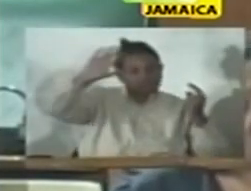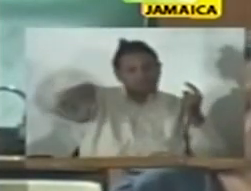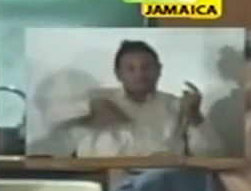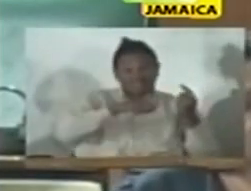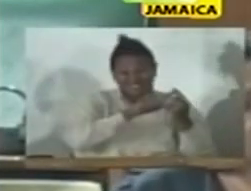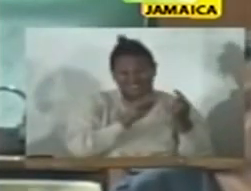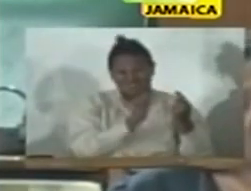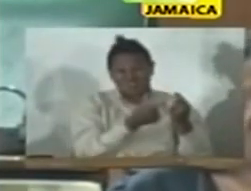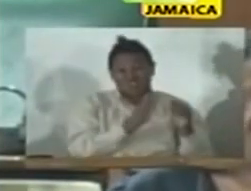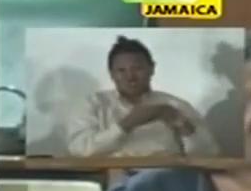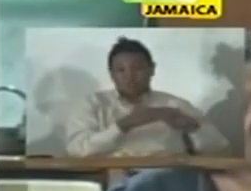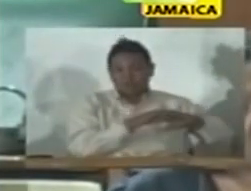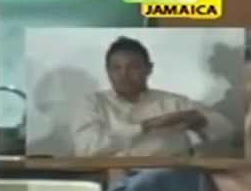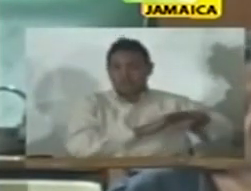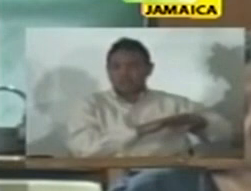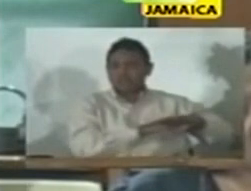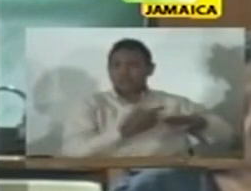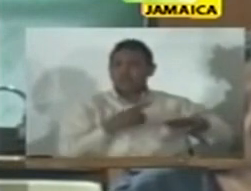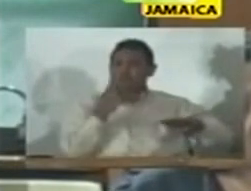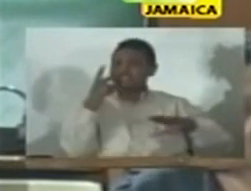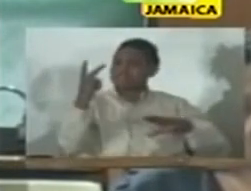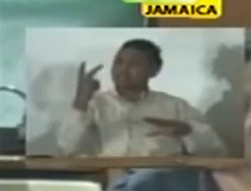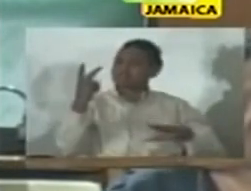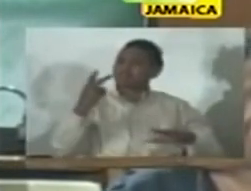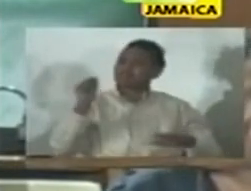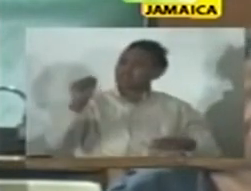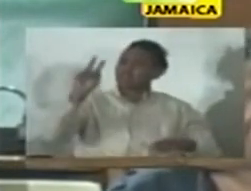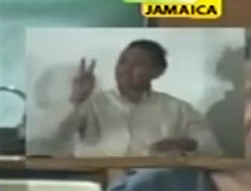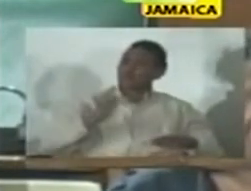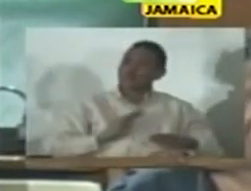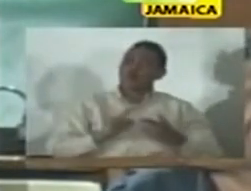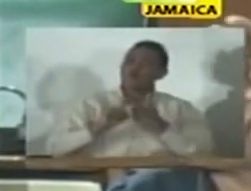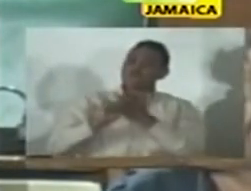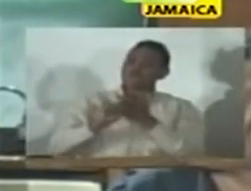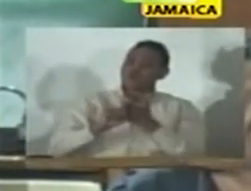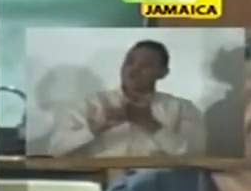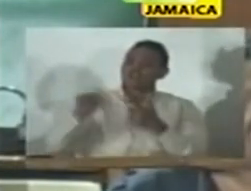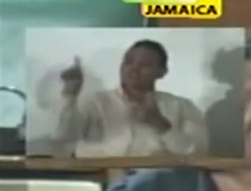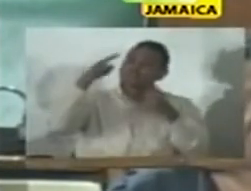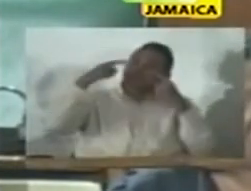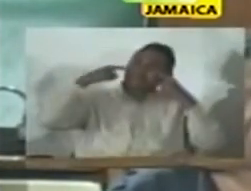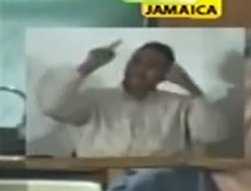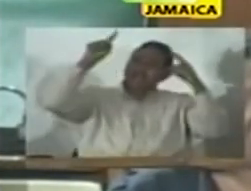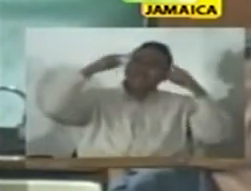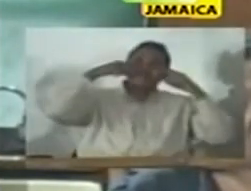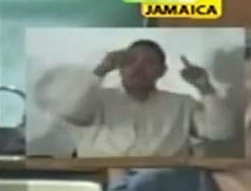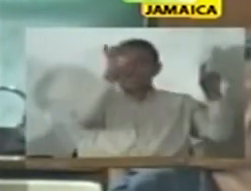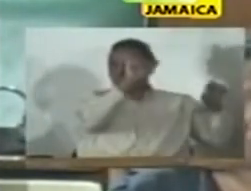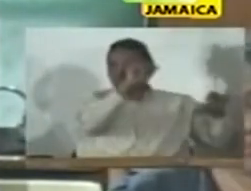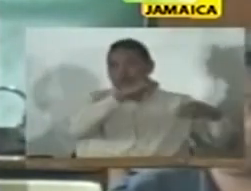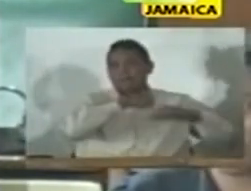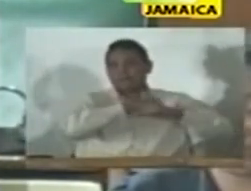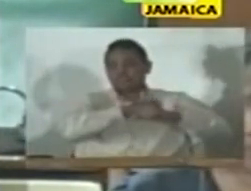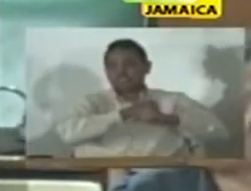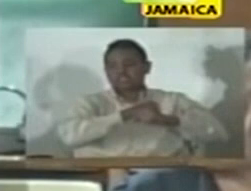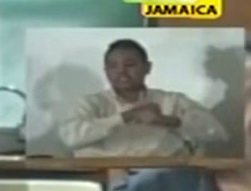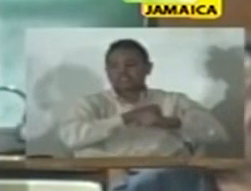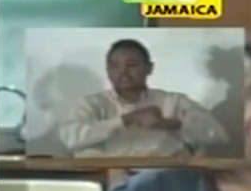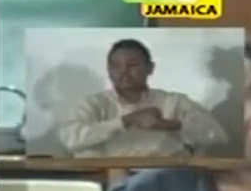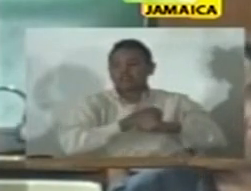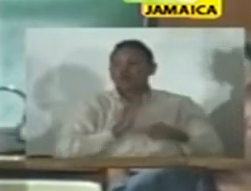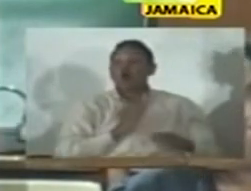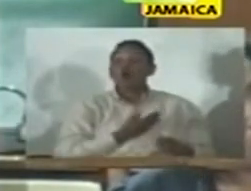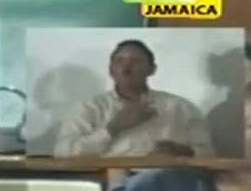And as we seek to ensure that our friends also achieve prosperity and are protected,